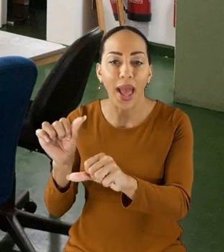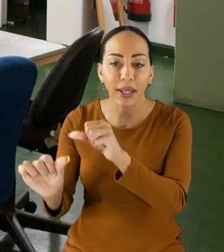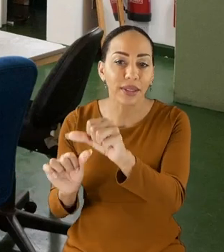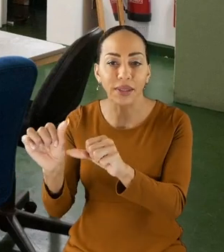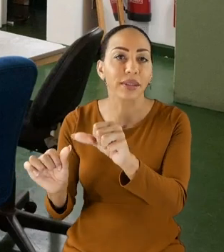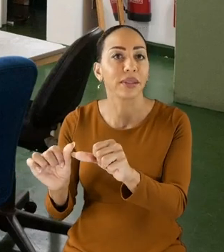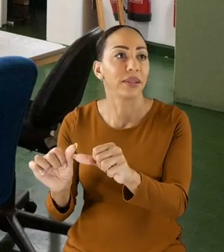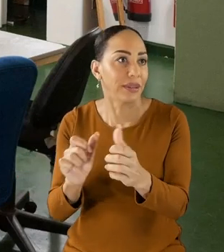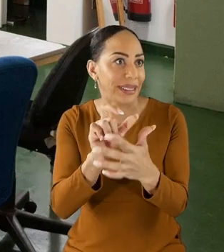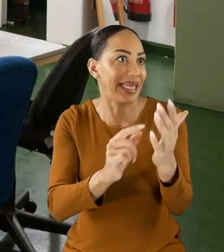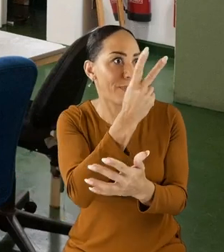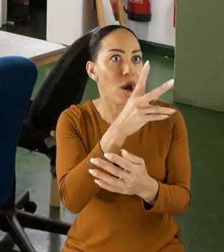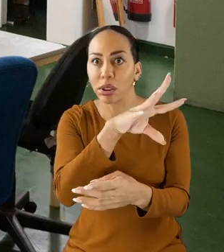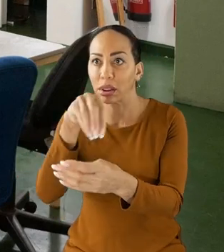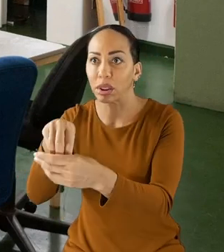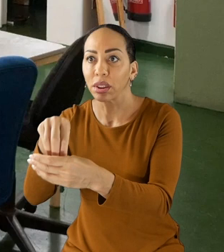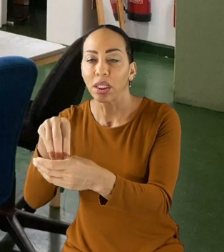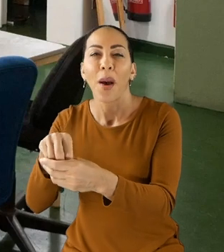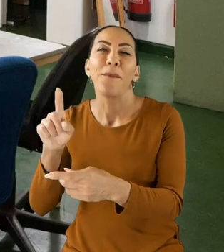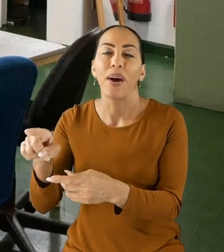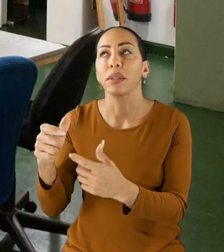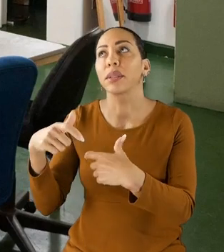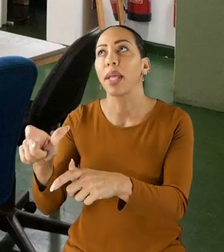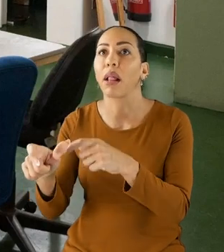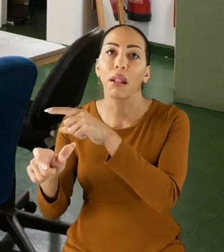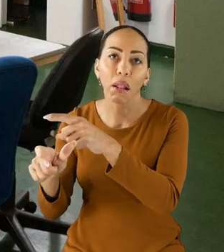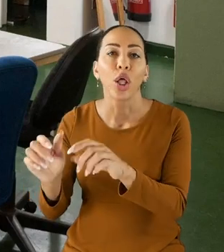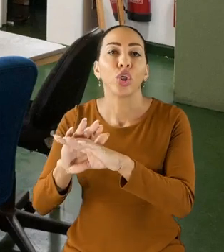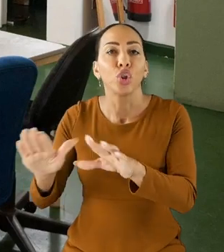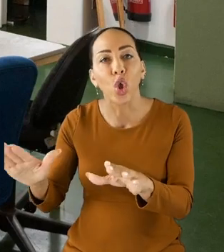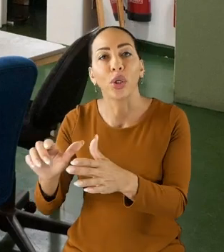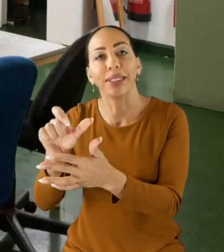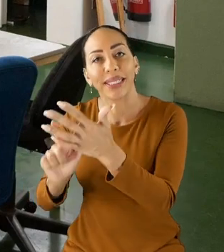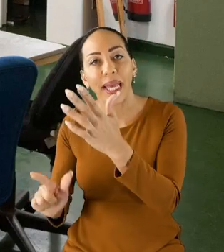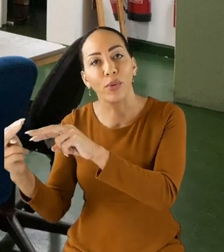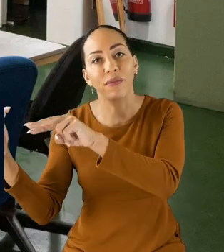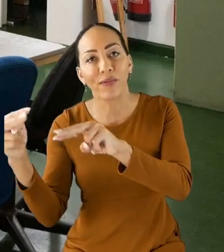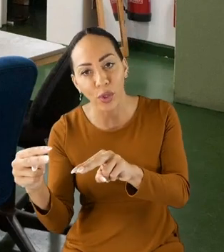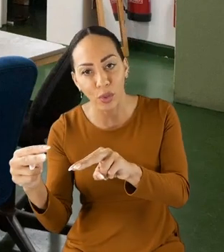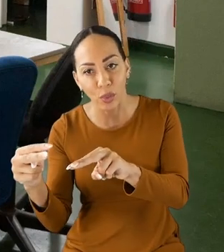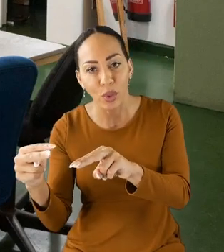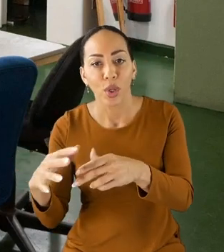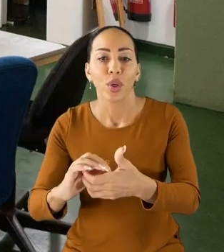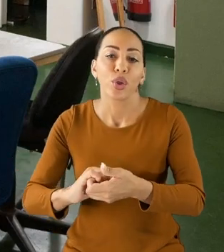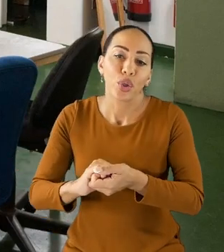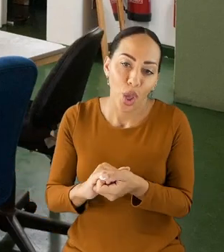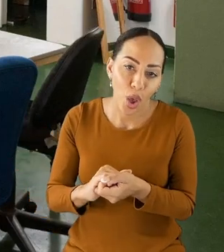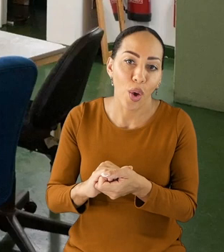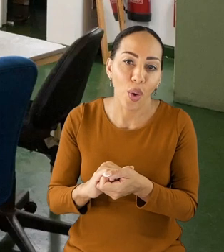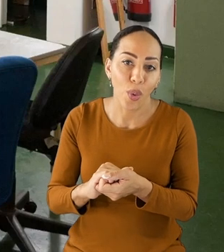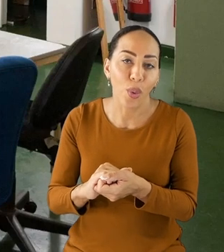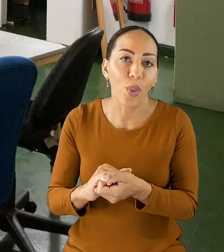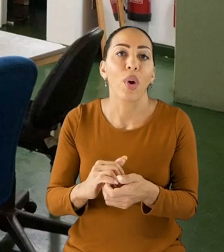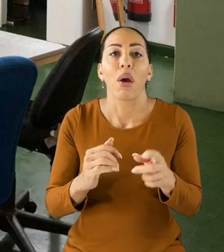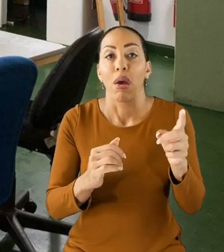artists, often that comes from a non-disabled perspective. So we're still giving that unique disability perspective, and we get lots of feedback from